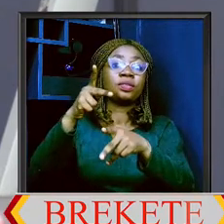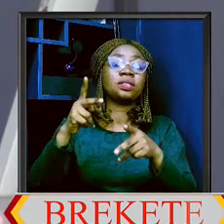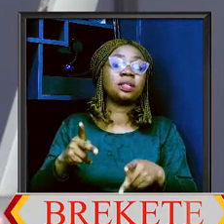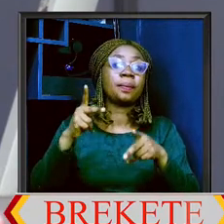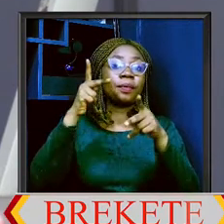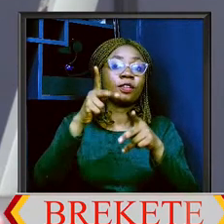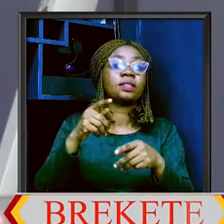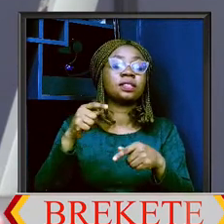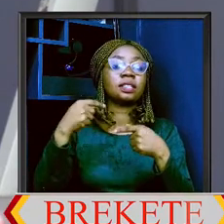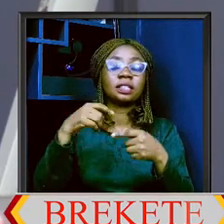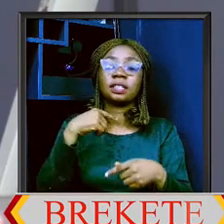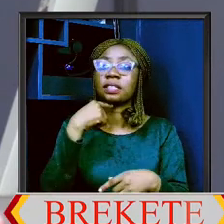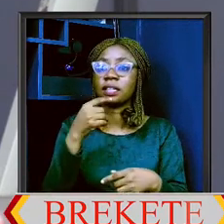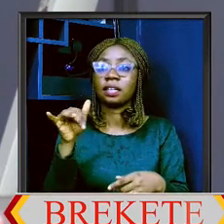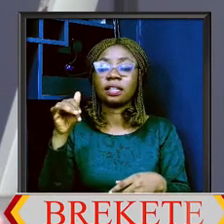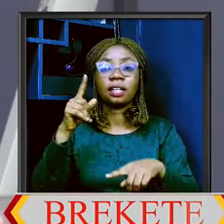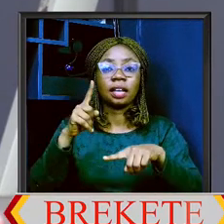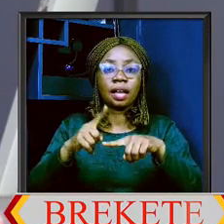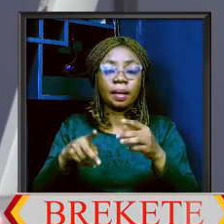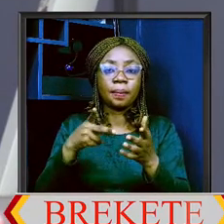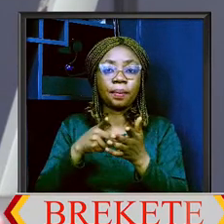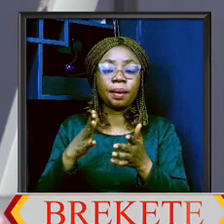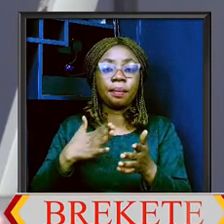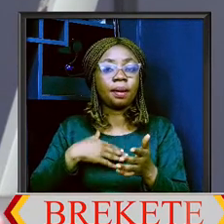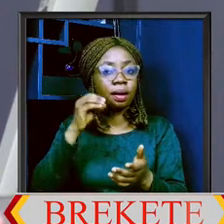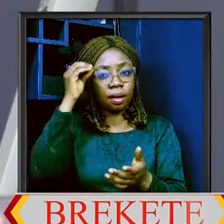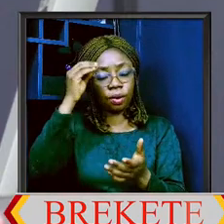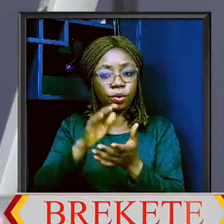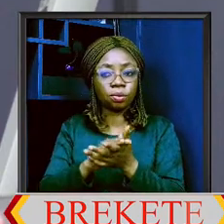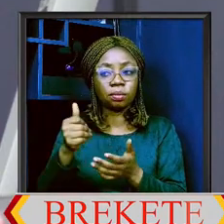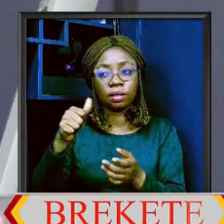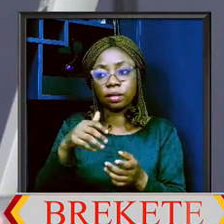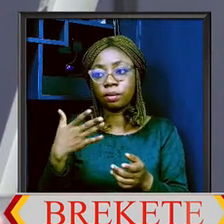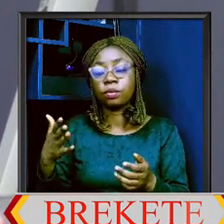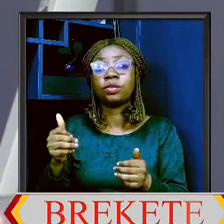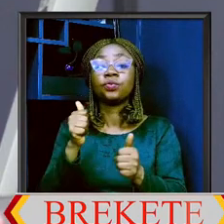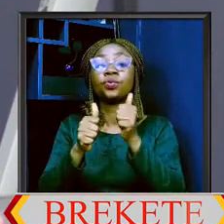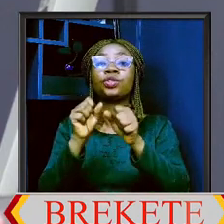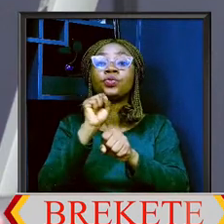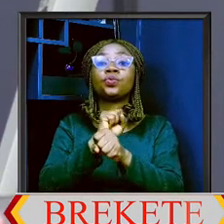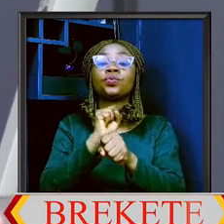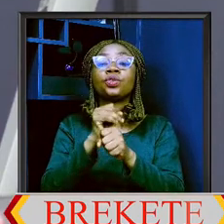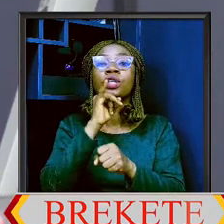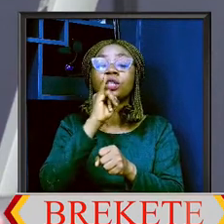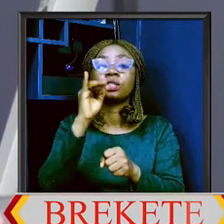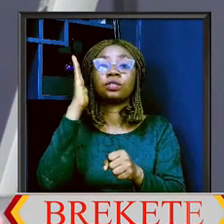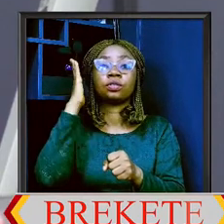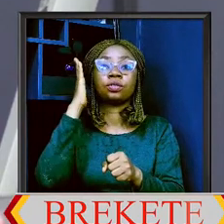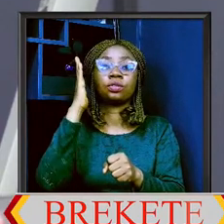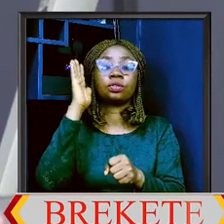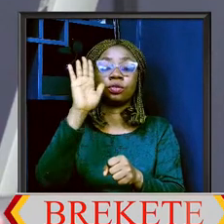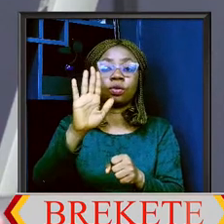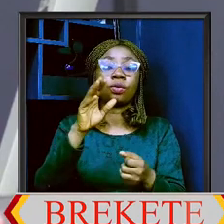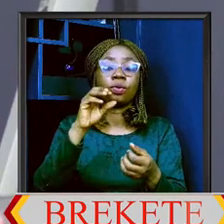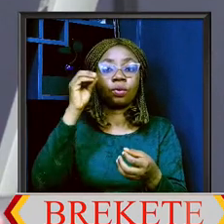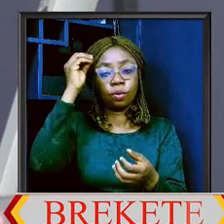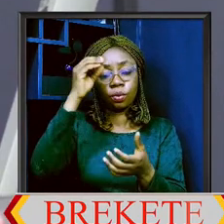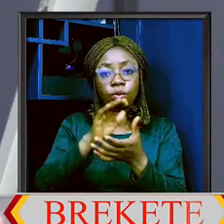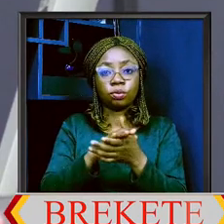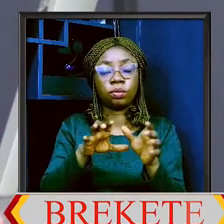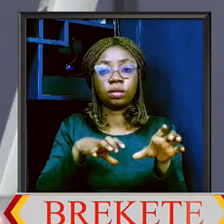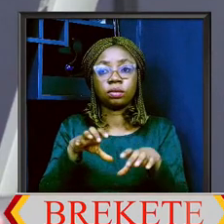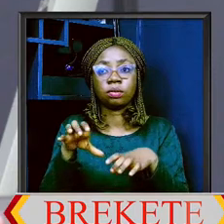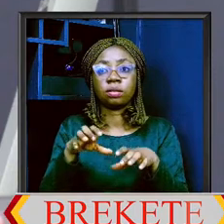to my husband anymore which type of work which type of work your husband they do he did Supply and